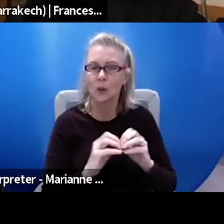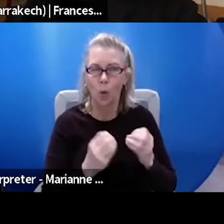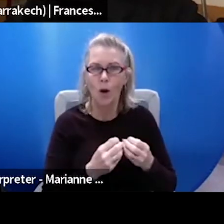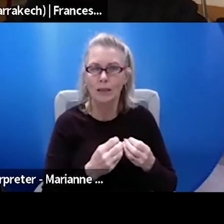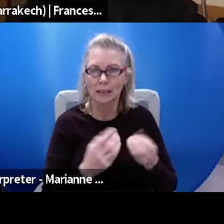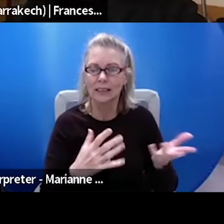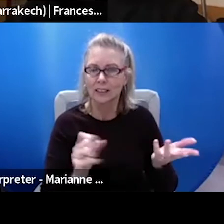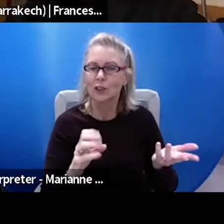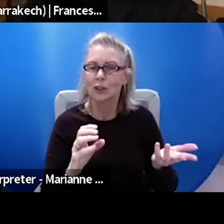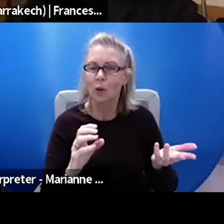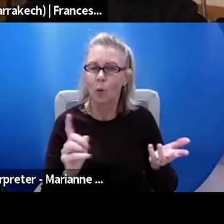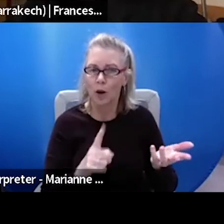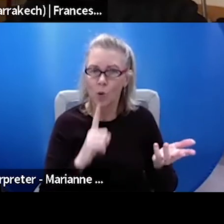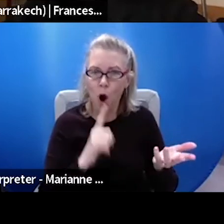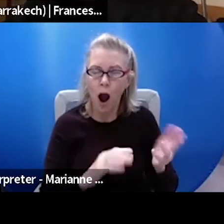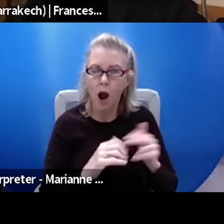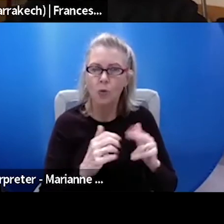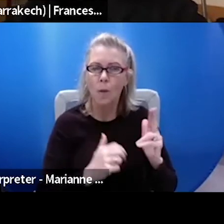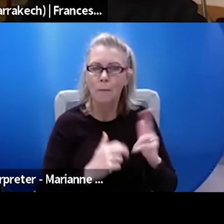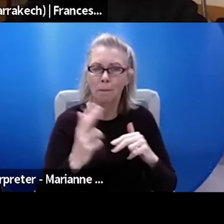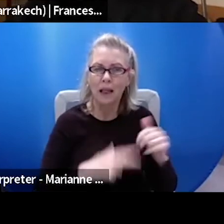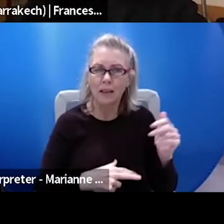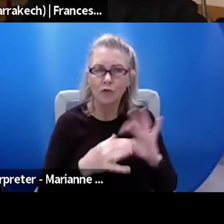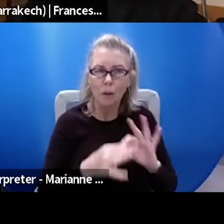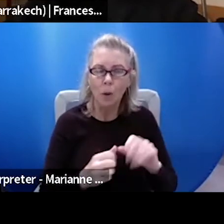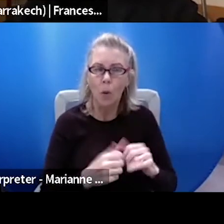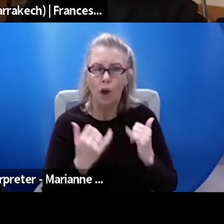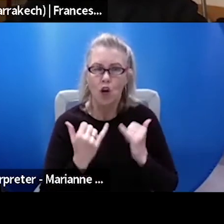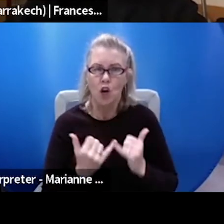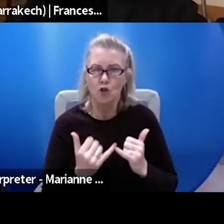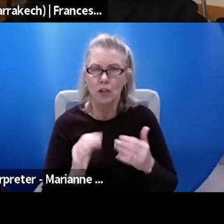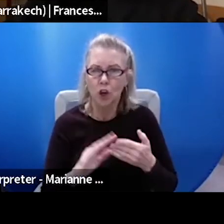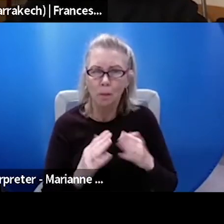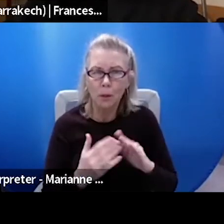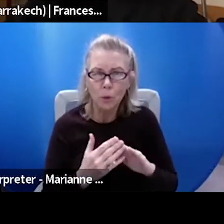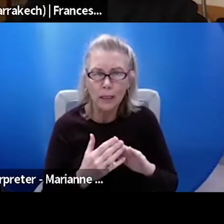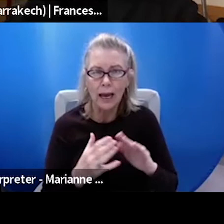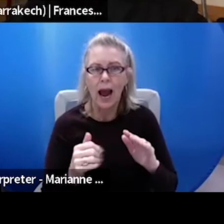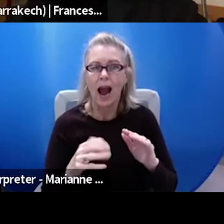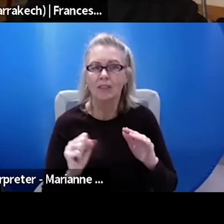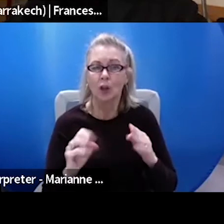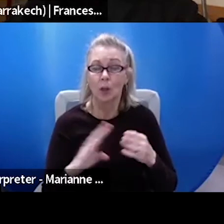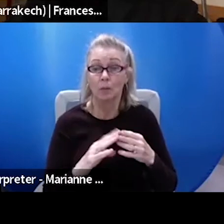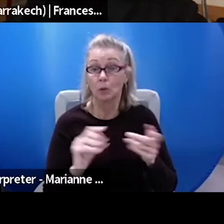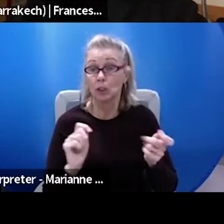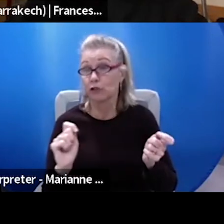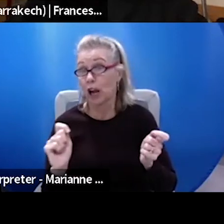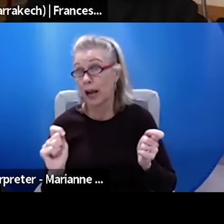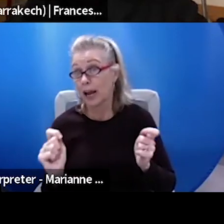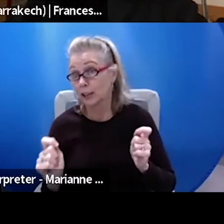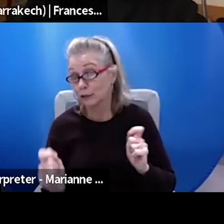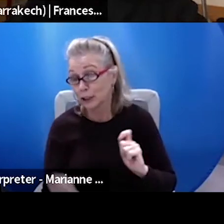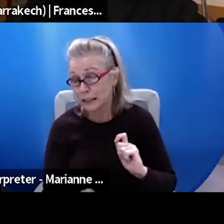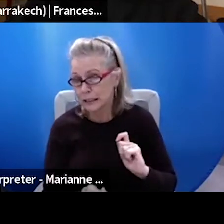these residencies building relationships with the current communities? And as the community changes, how are you